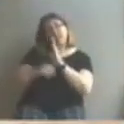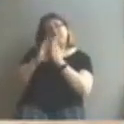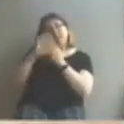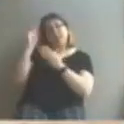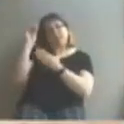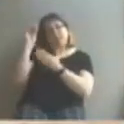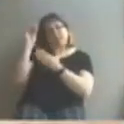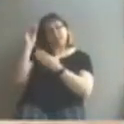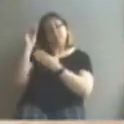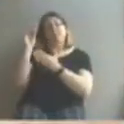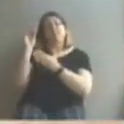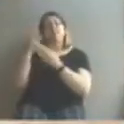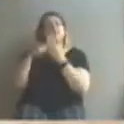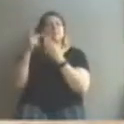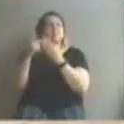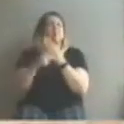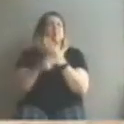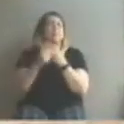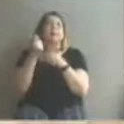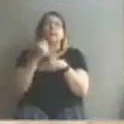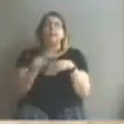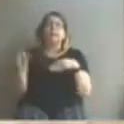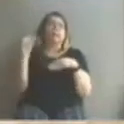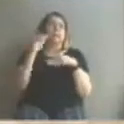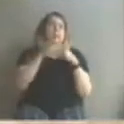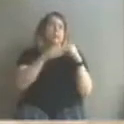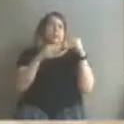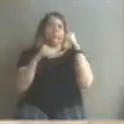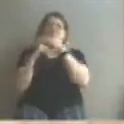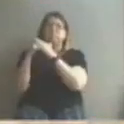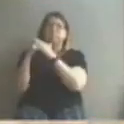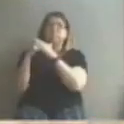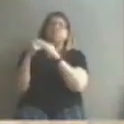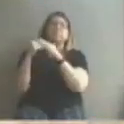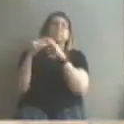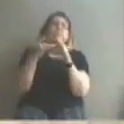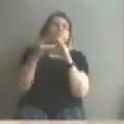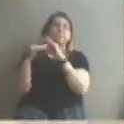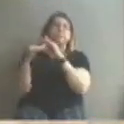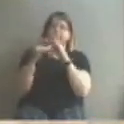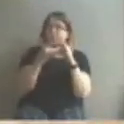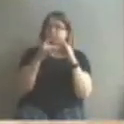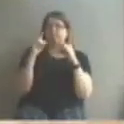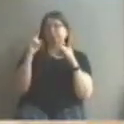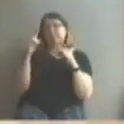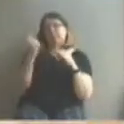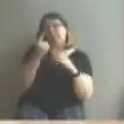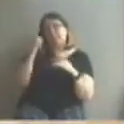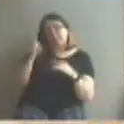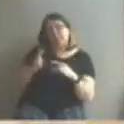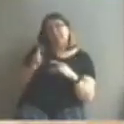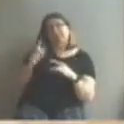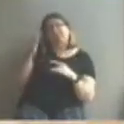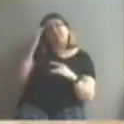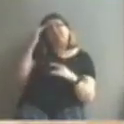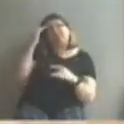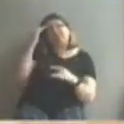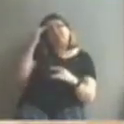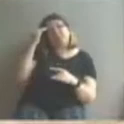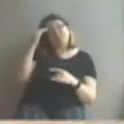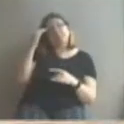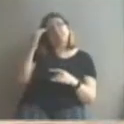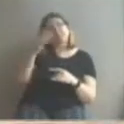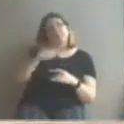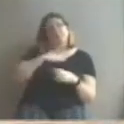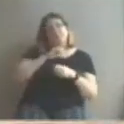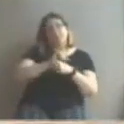Initiative, but any cross-departmental collaboration is always just something that you have to always be very cognizant of. Yeah. Really,